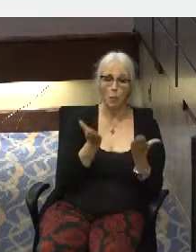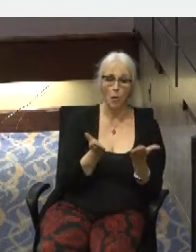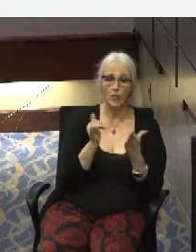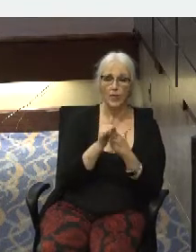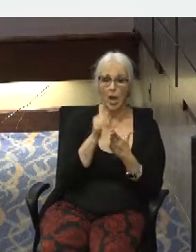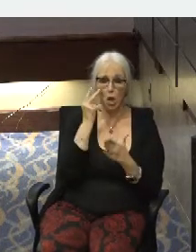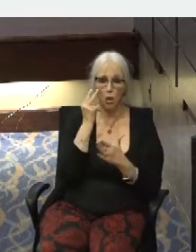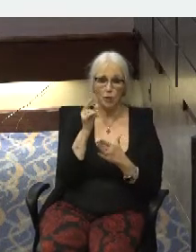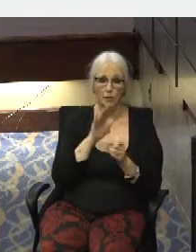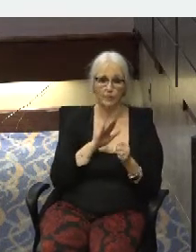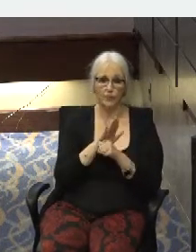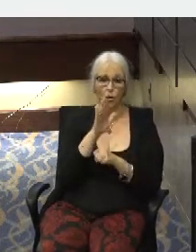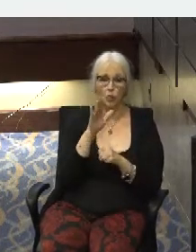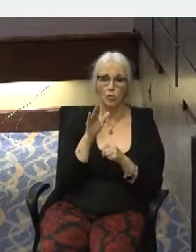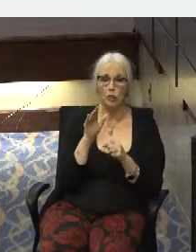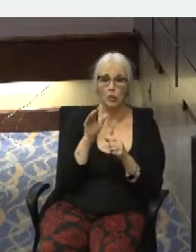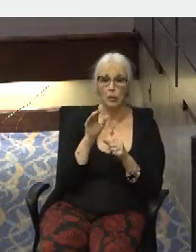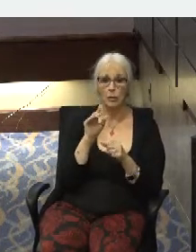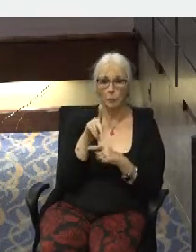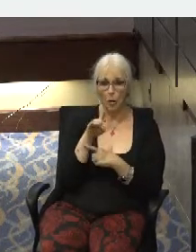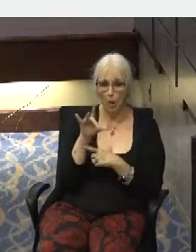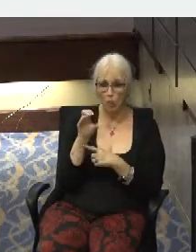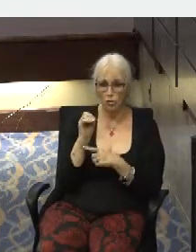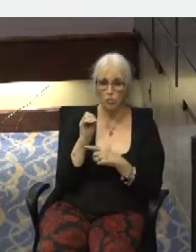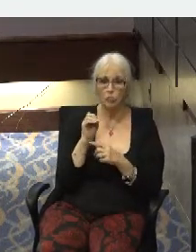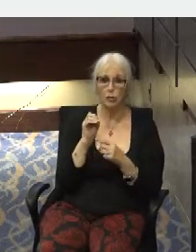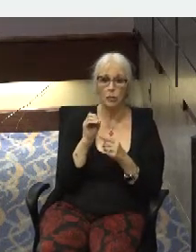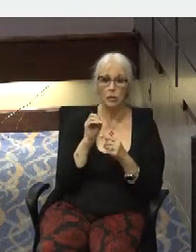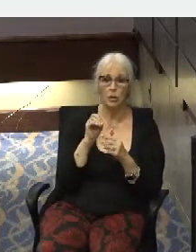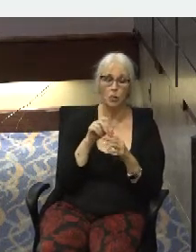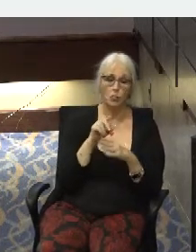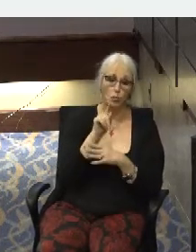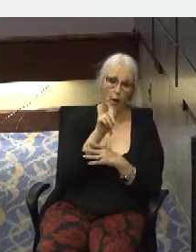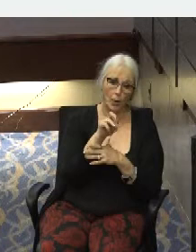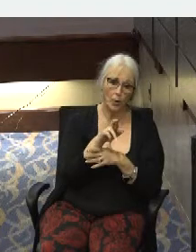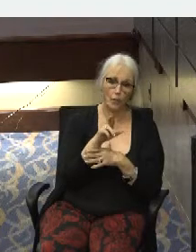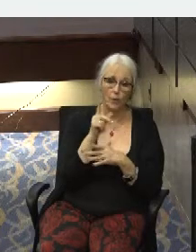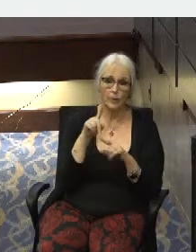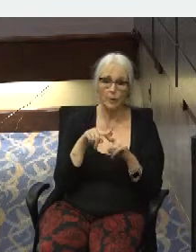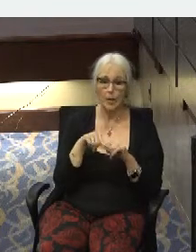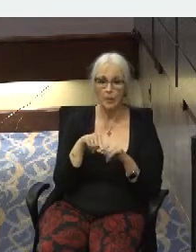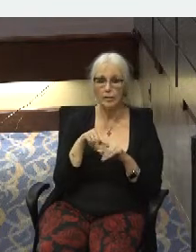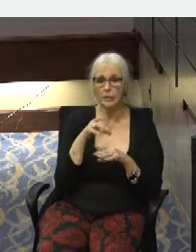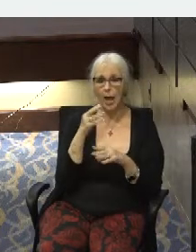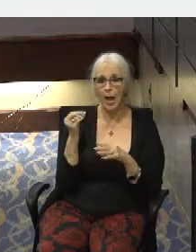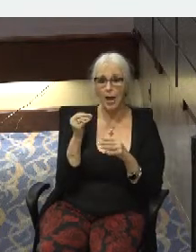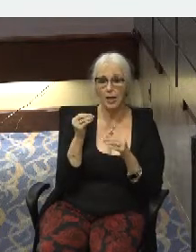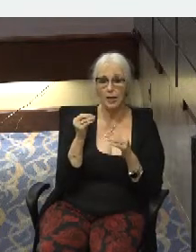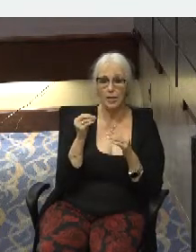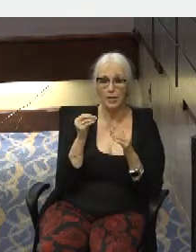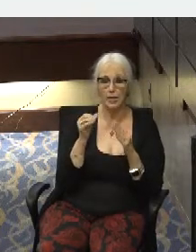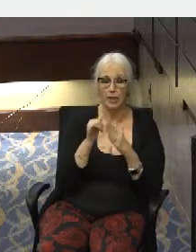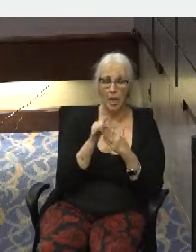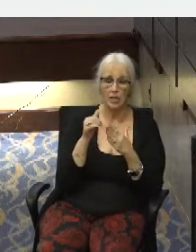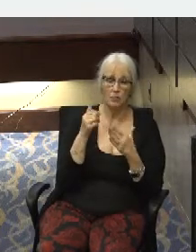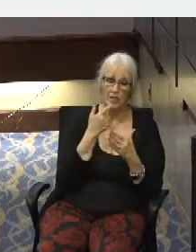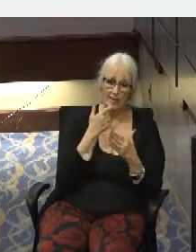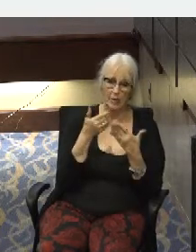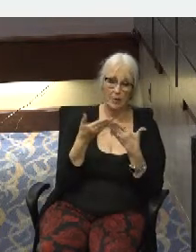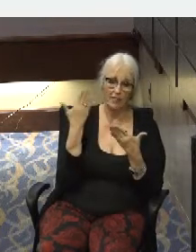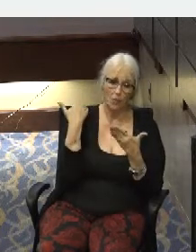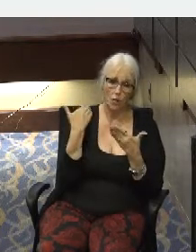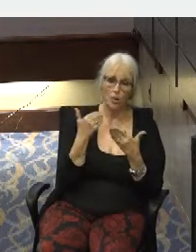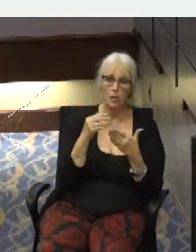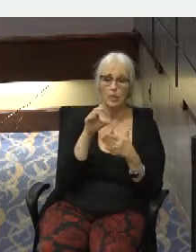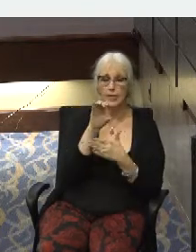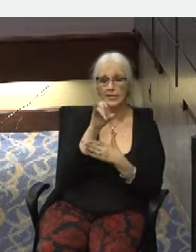total system-wide ridership for the existing service as well as ridership for transit dependents. That's going to be those, like previously mentioned, those